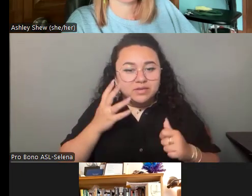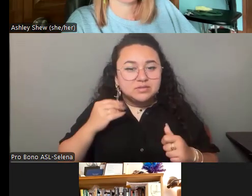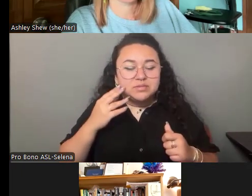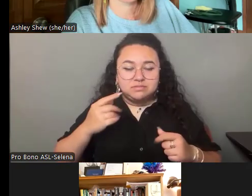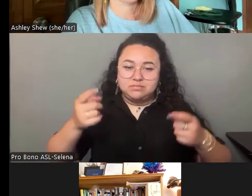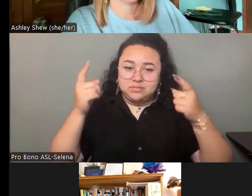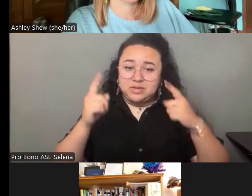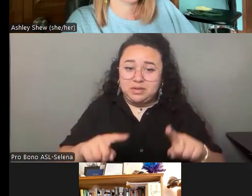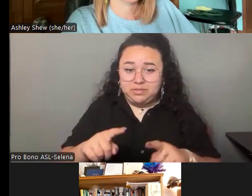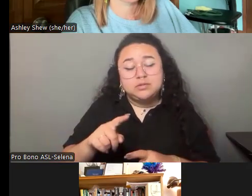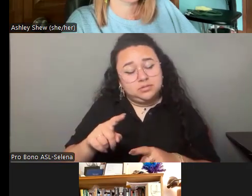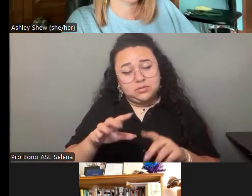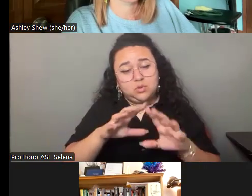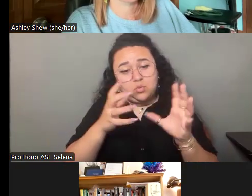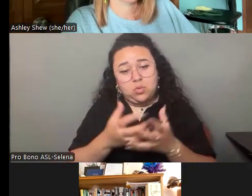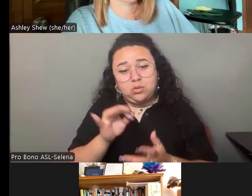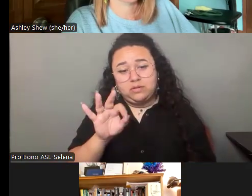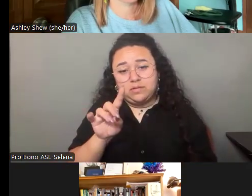realm of disability.